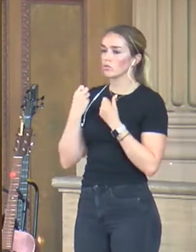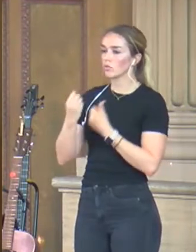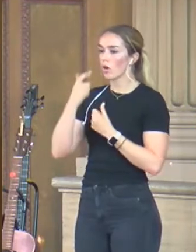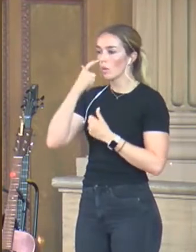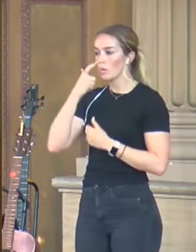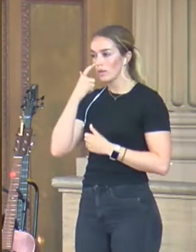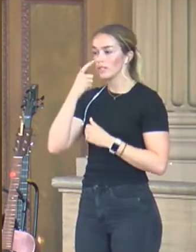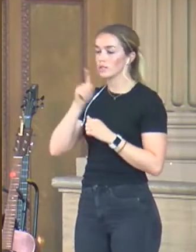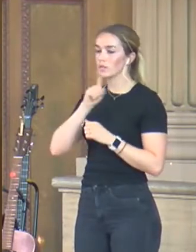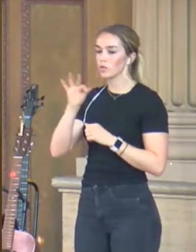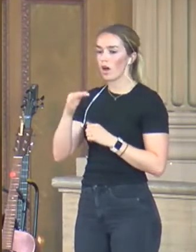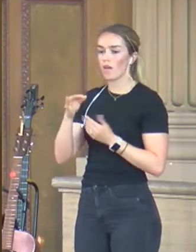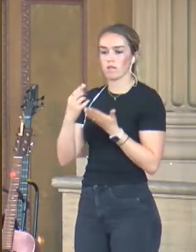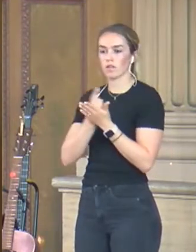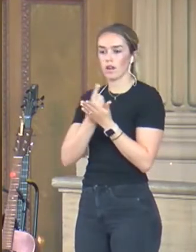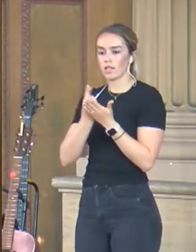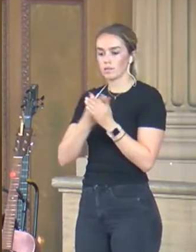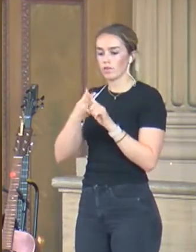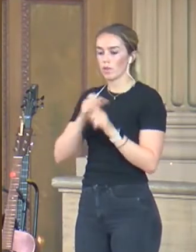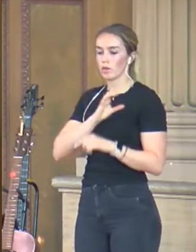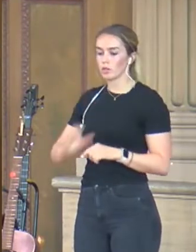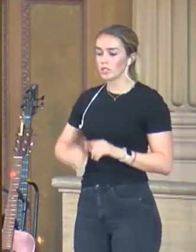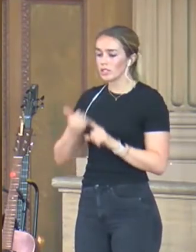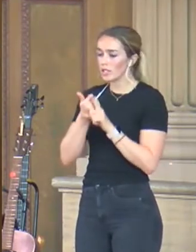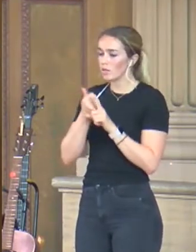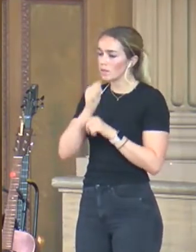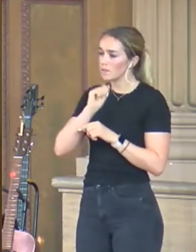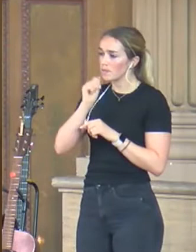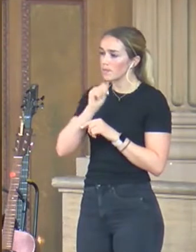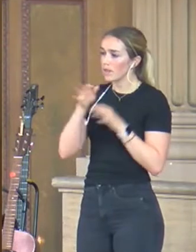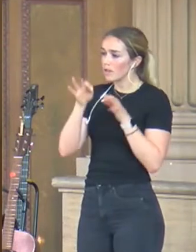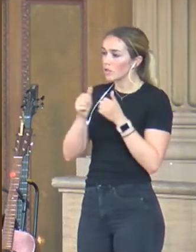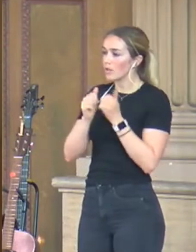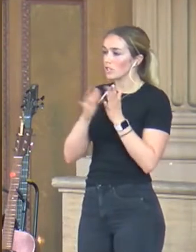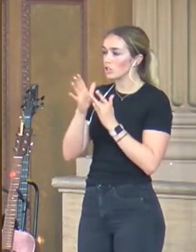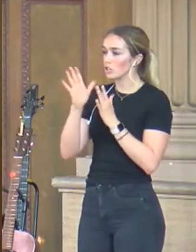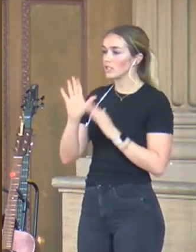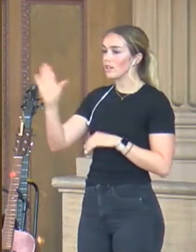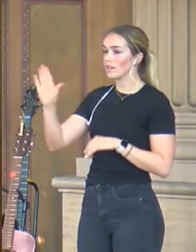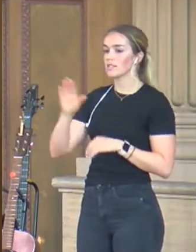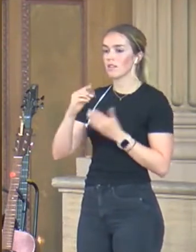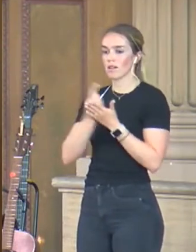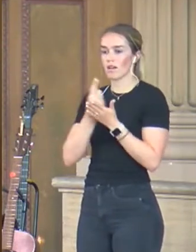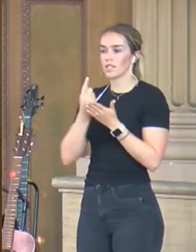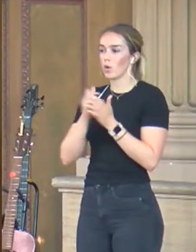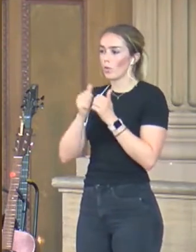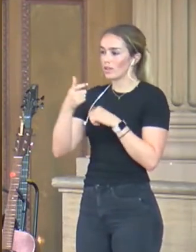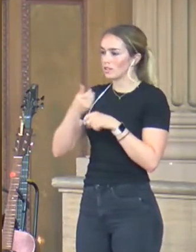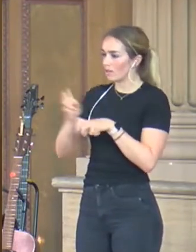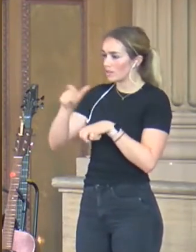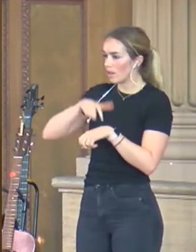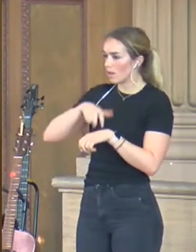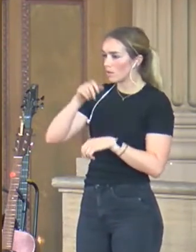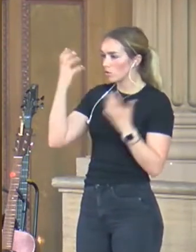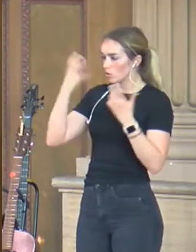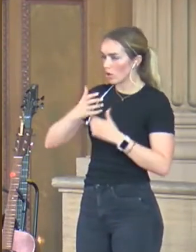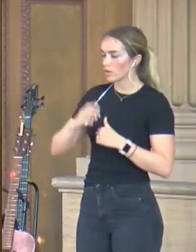the truth of the gospel that comes from a Christian that perseveres in faithfulness to Jesus and his gospel, even through those times of darkness.